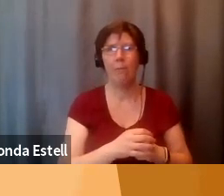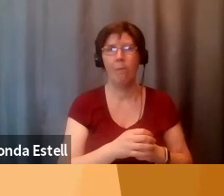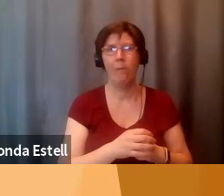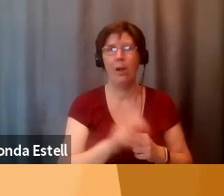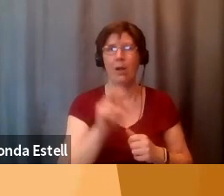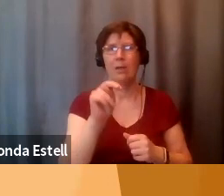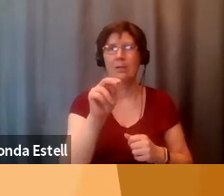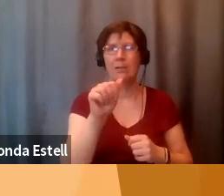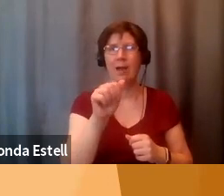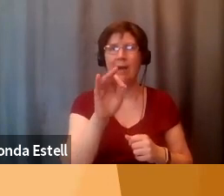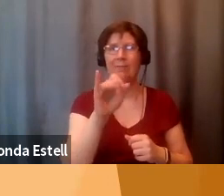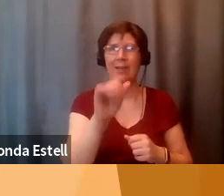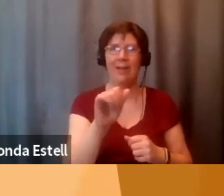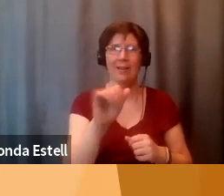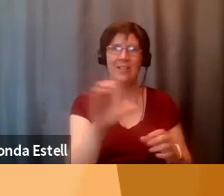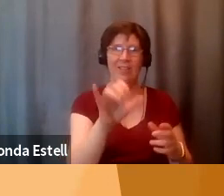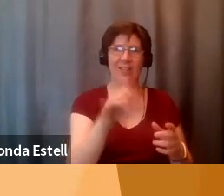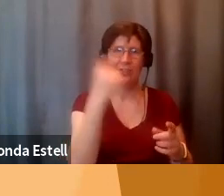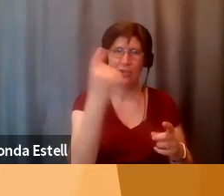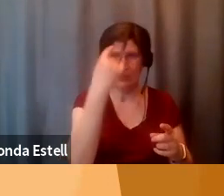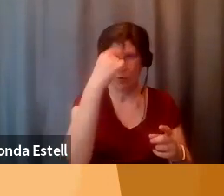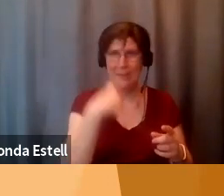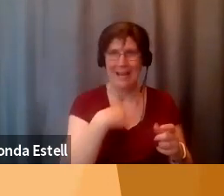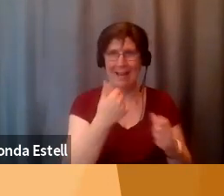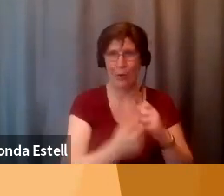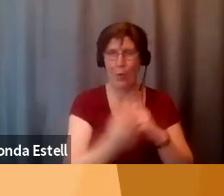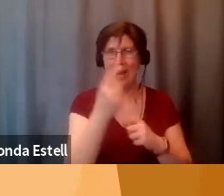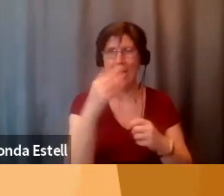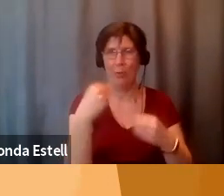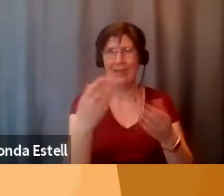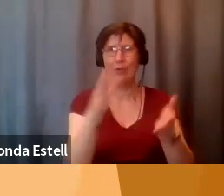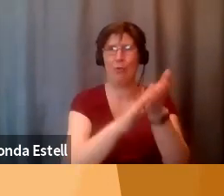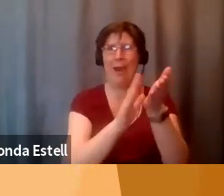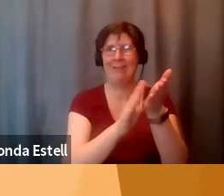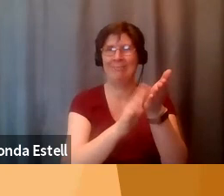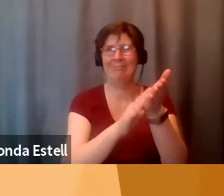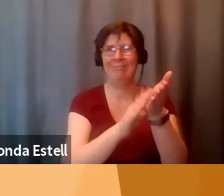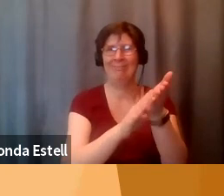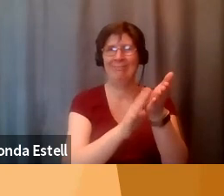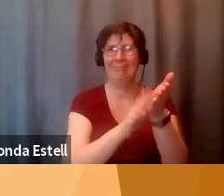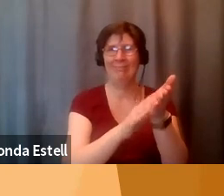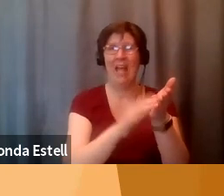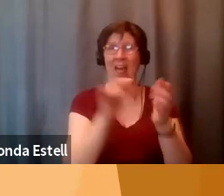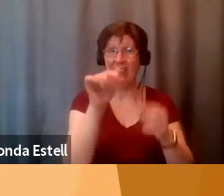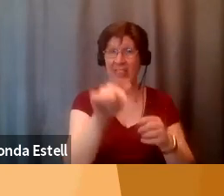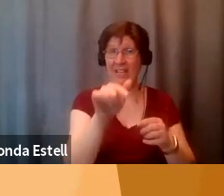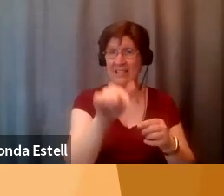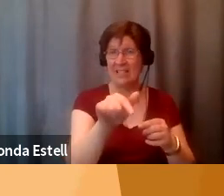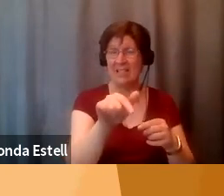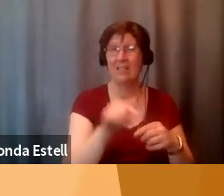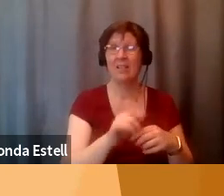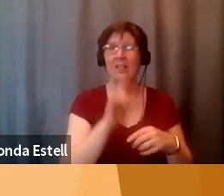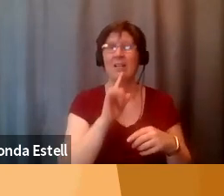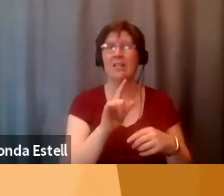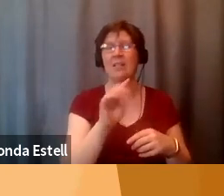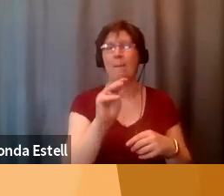Navia did this just for me, everybody. I'll give her kudos. This is actually the